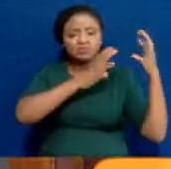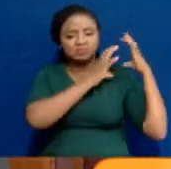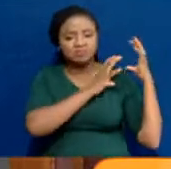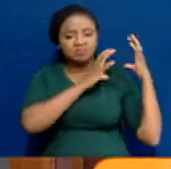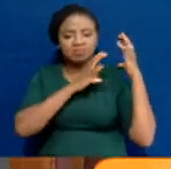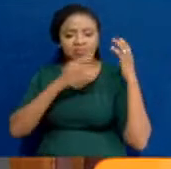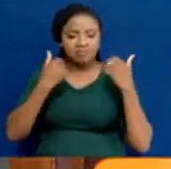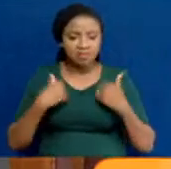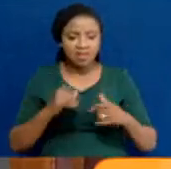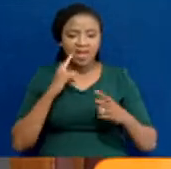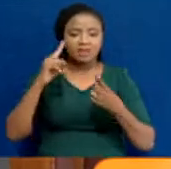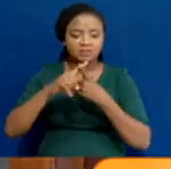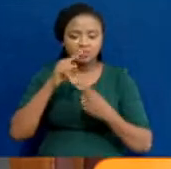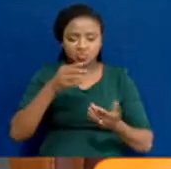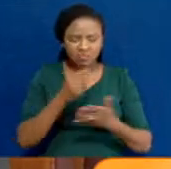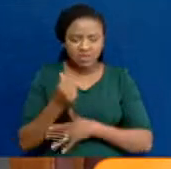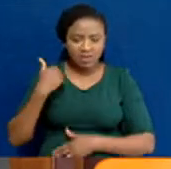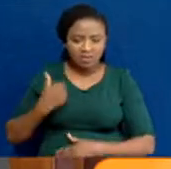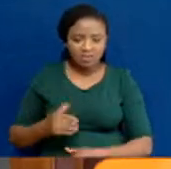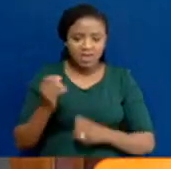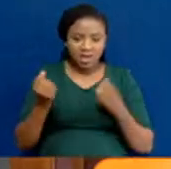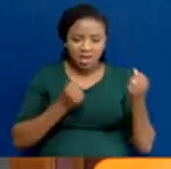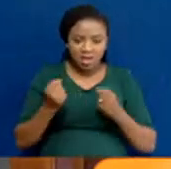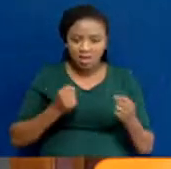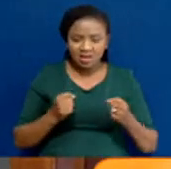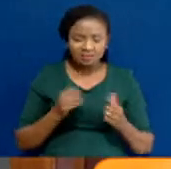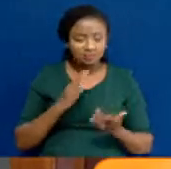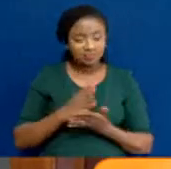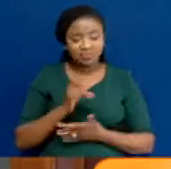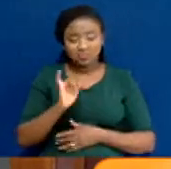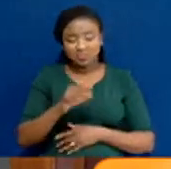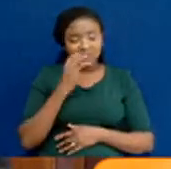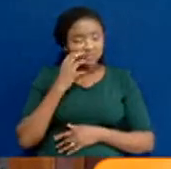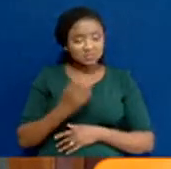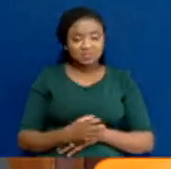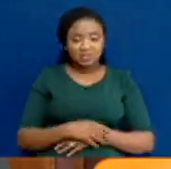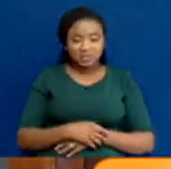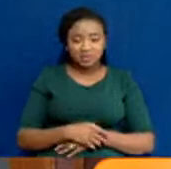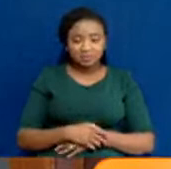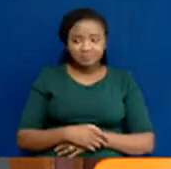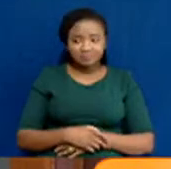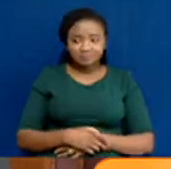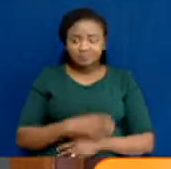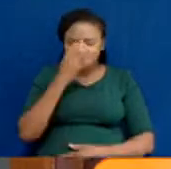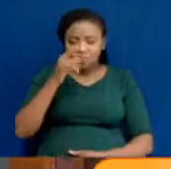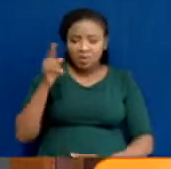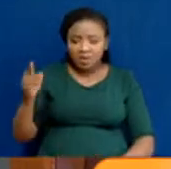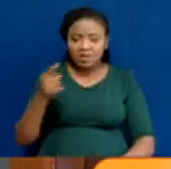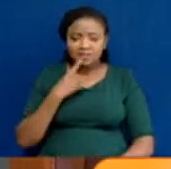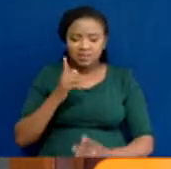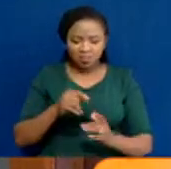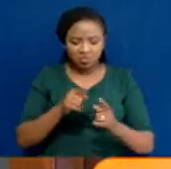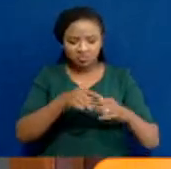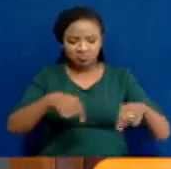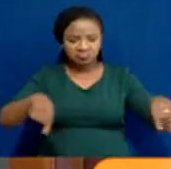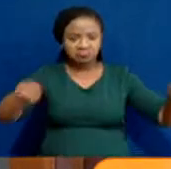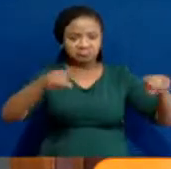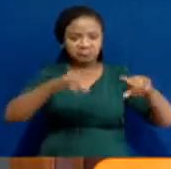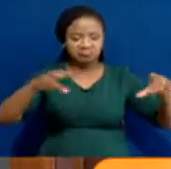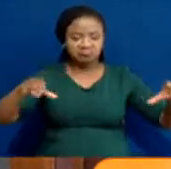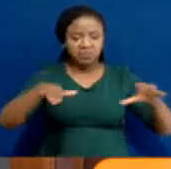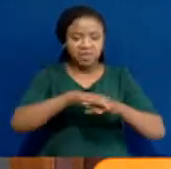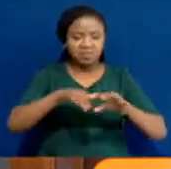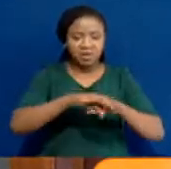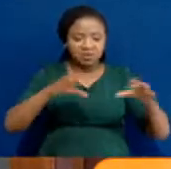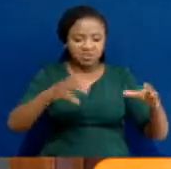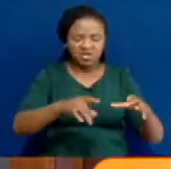car is quite unfortunate. Because what has he done? He has hypnotized the congregants. Yeah. They are